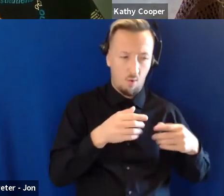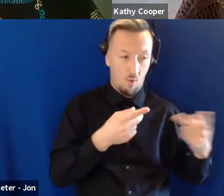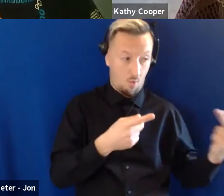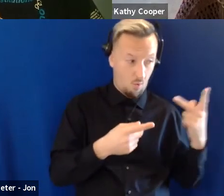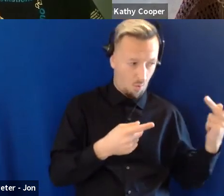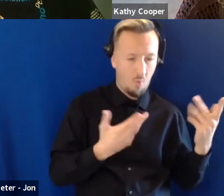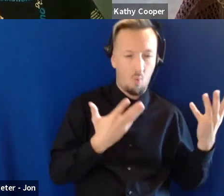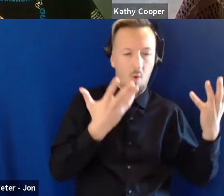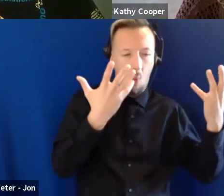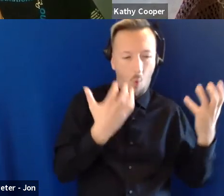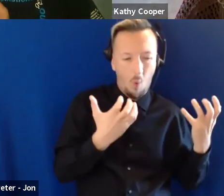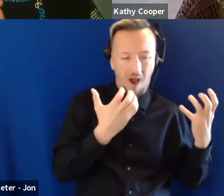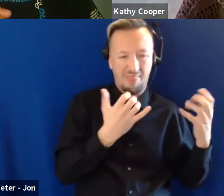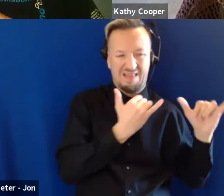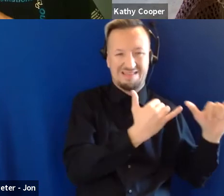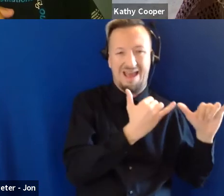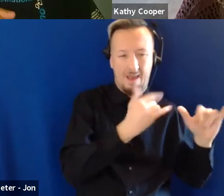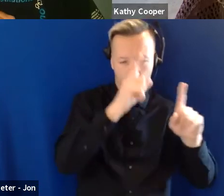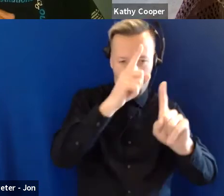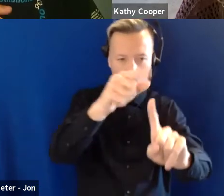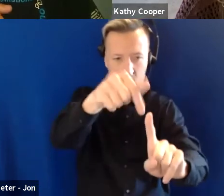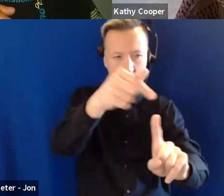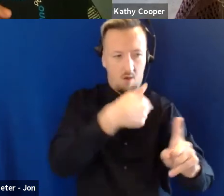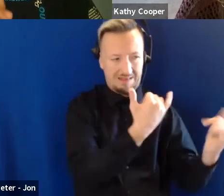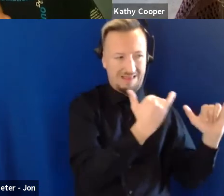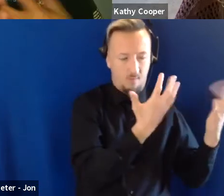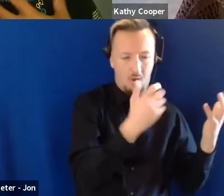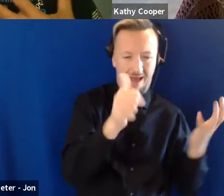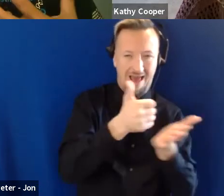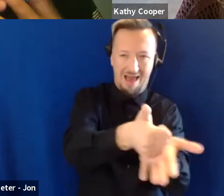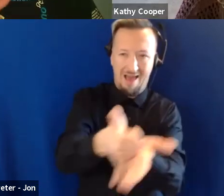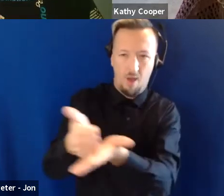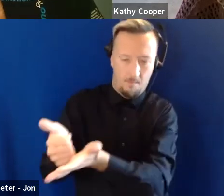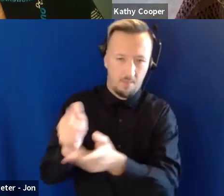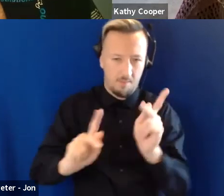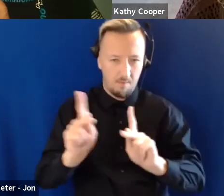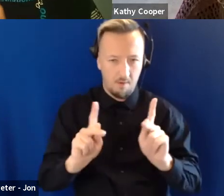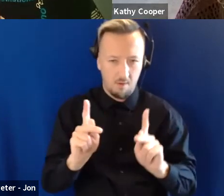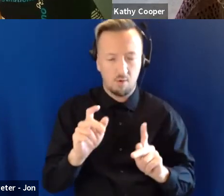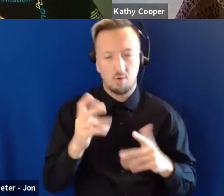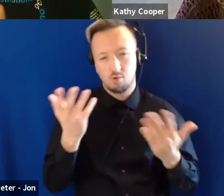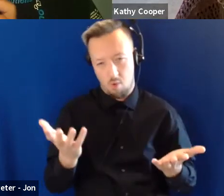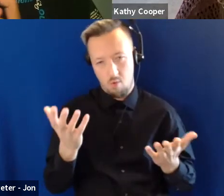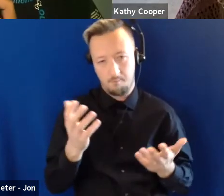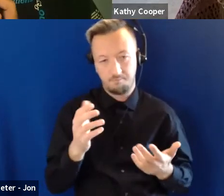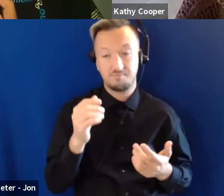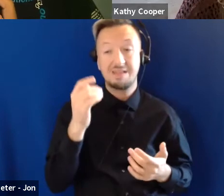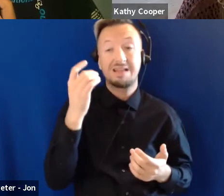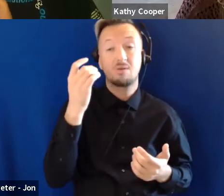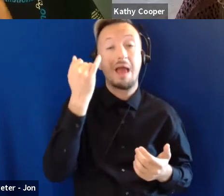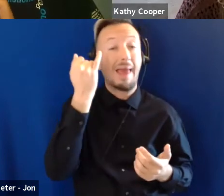place. Right. And so to me, generally, if there's a